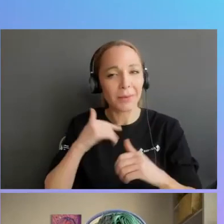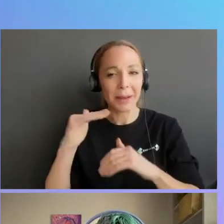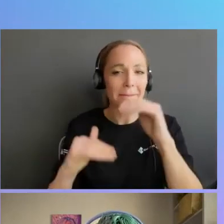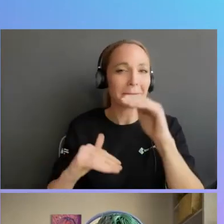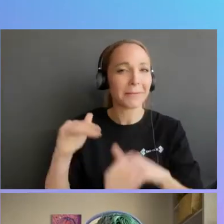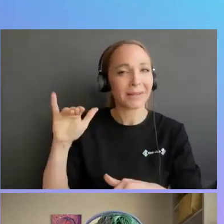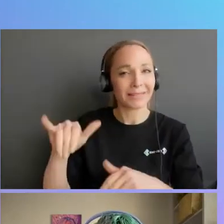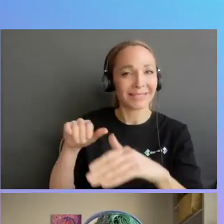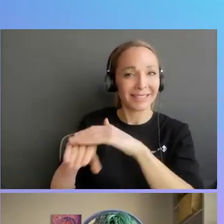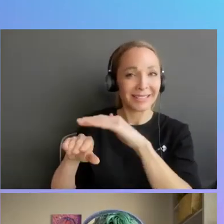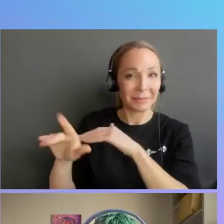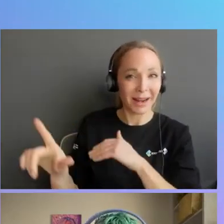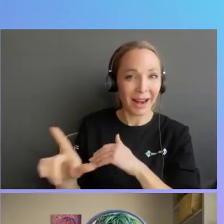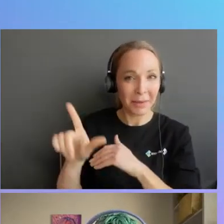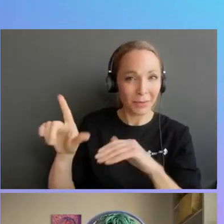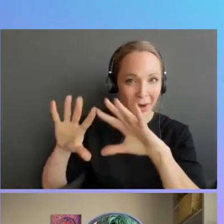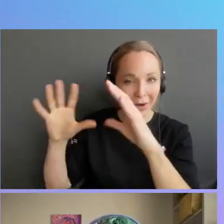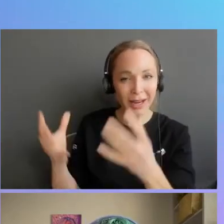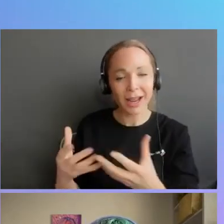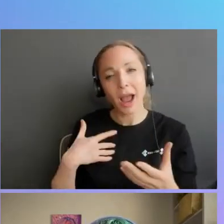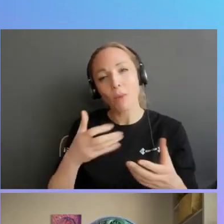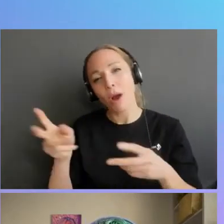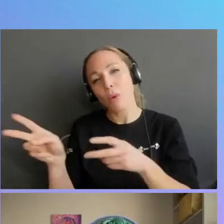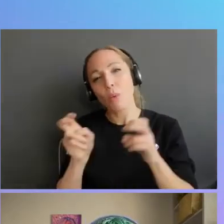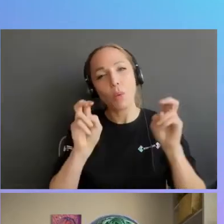article on the IAAP